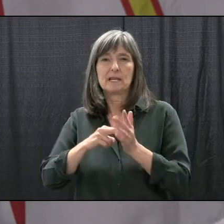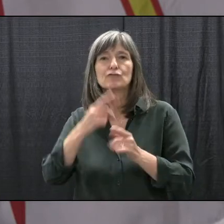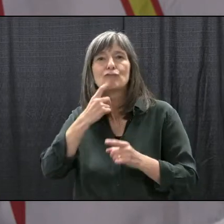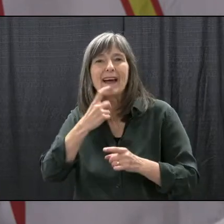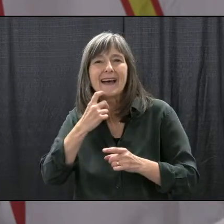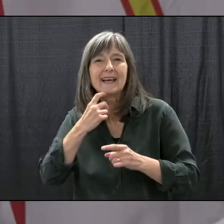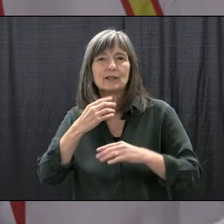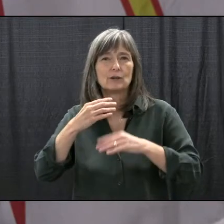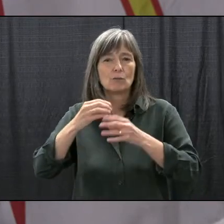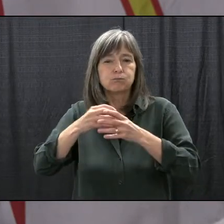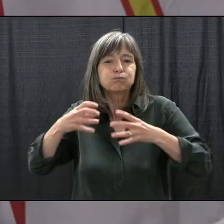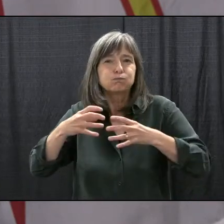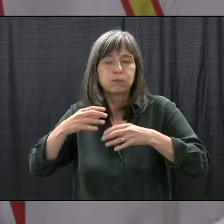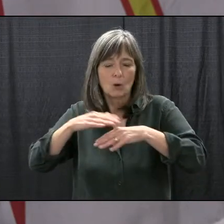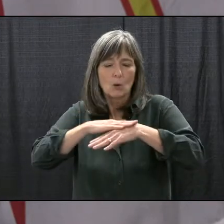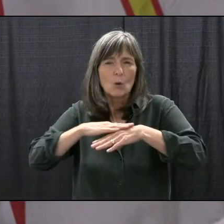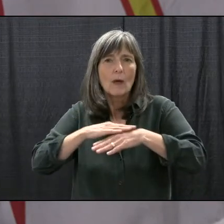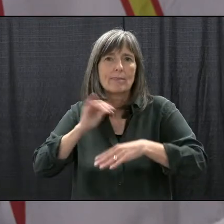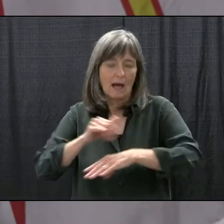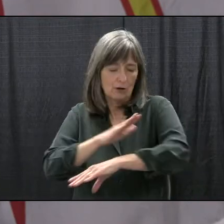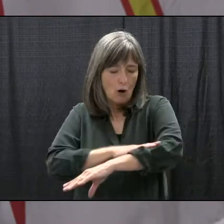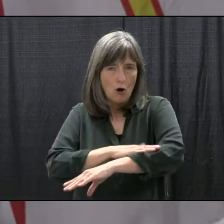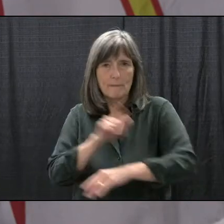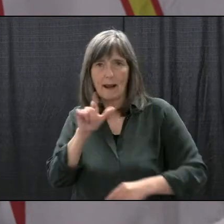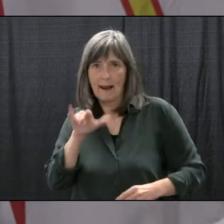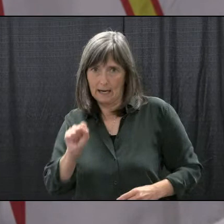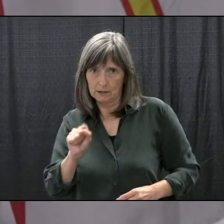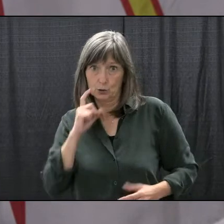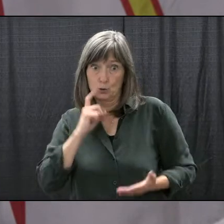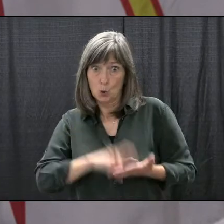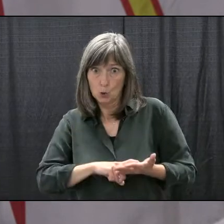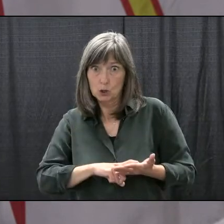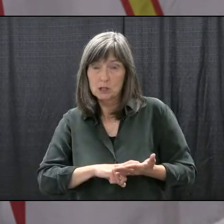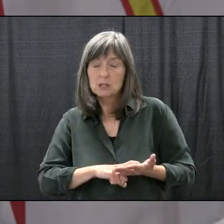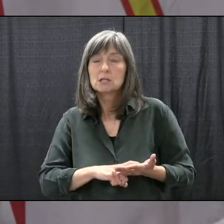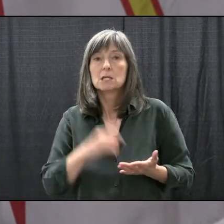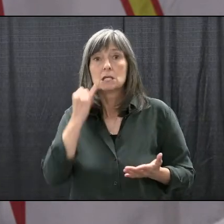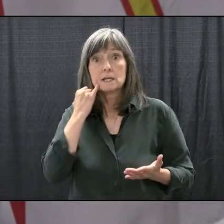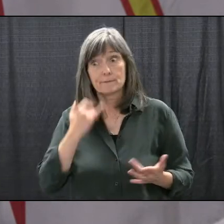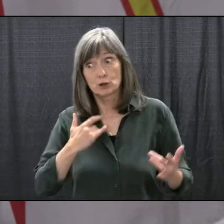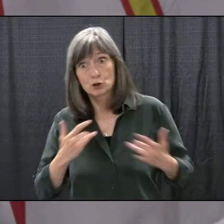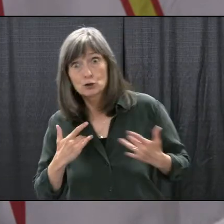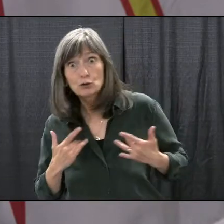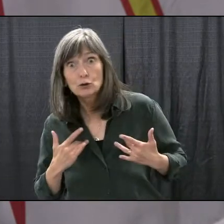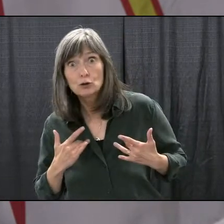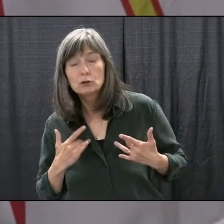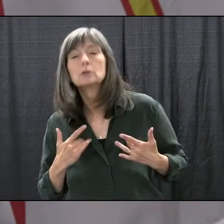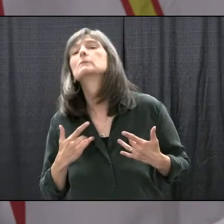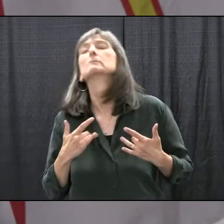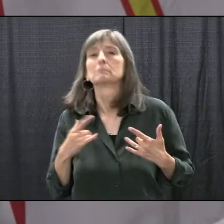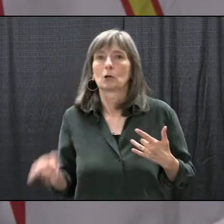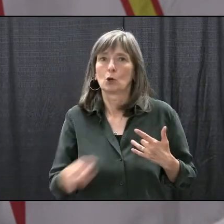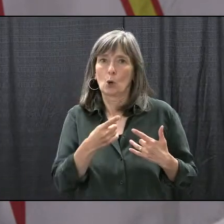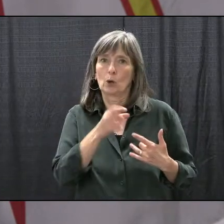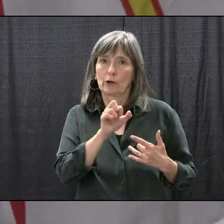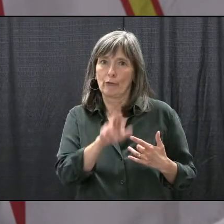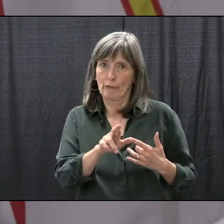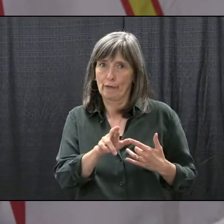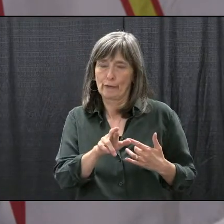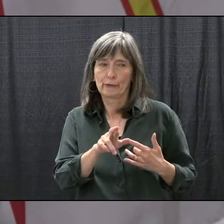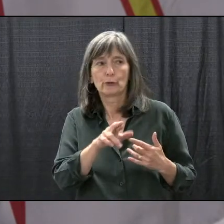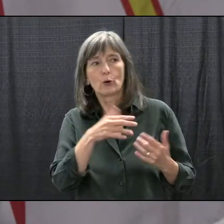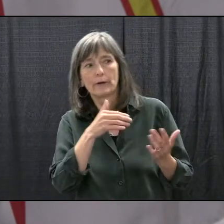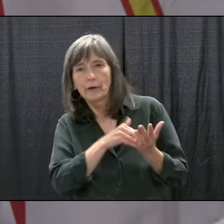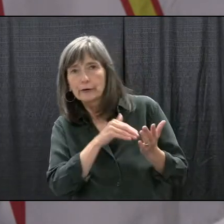So it's certainly, if there's any concerns regarding that, we're certainly encouraging people to talk to